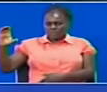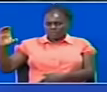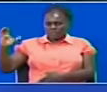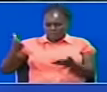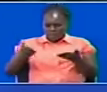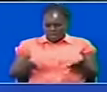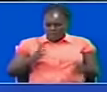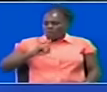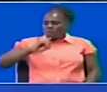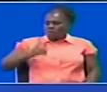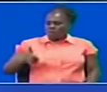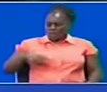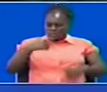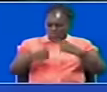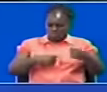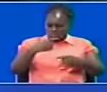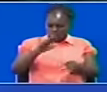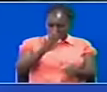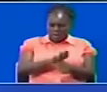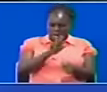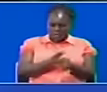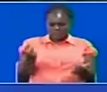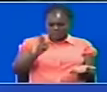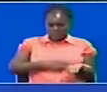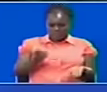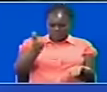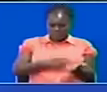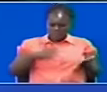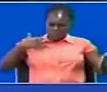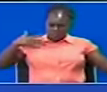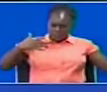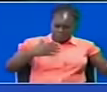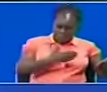is hereby directed to continue with mass voter registration up to